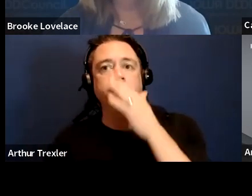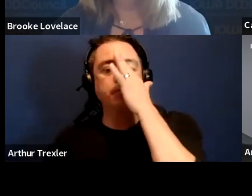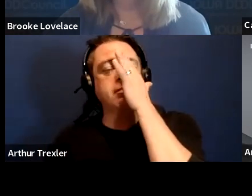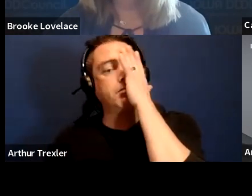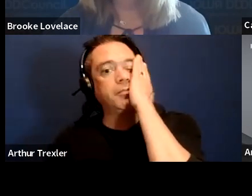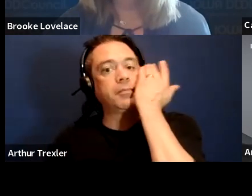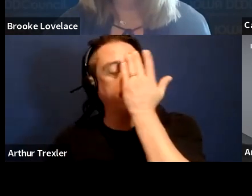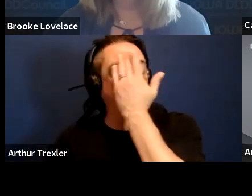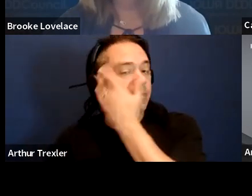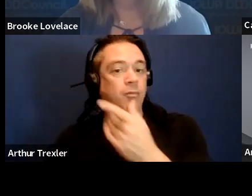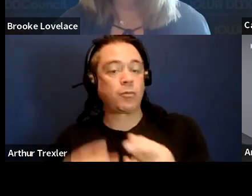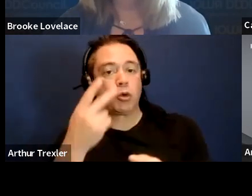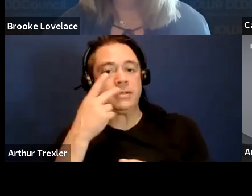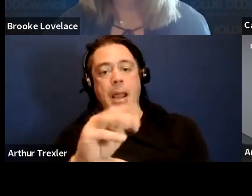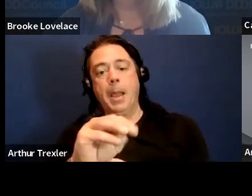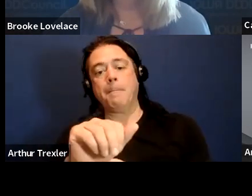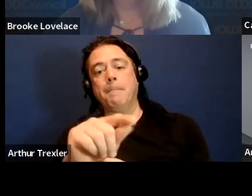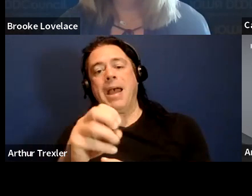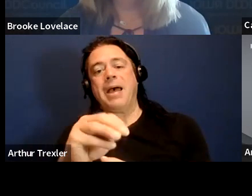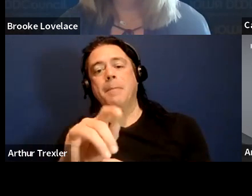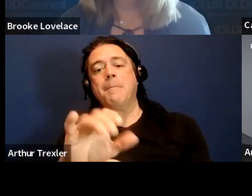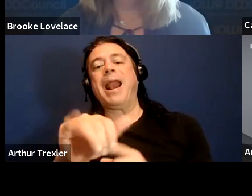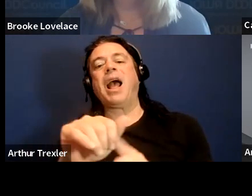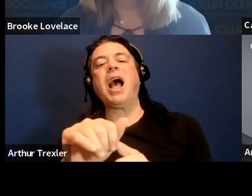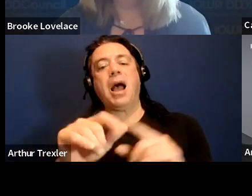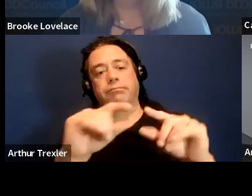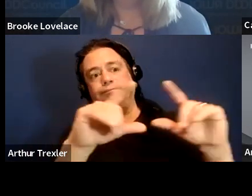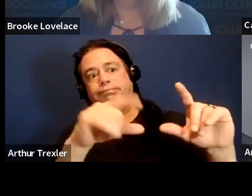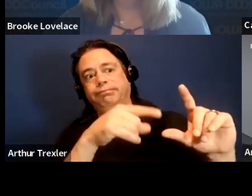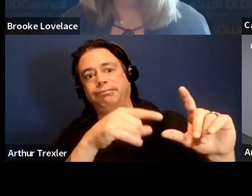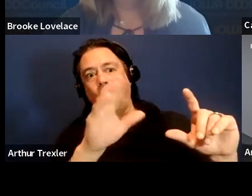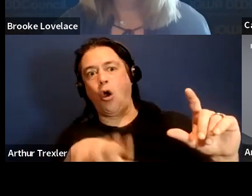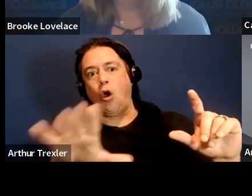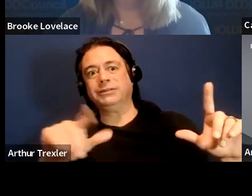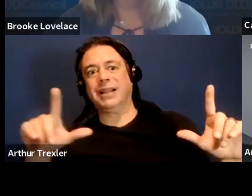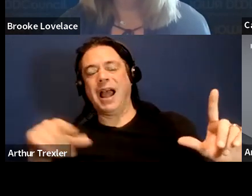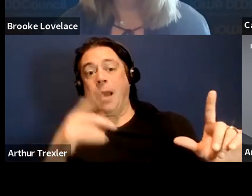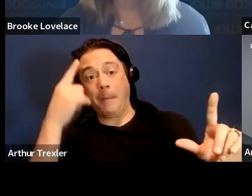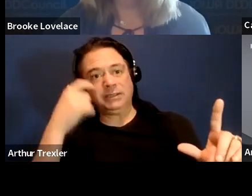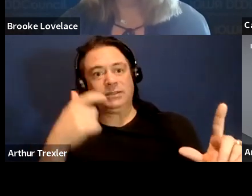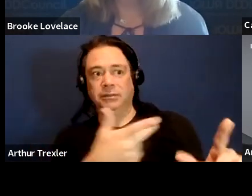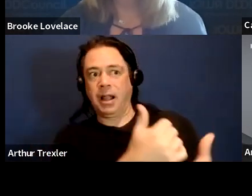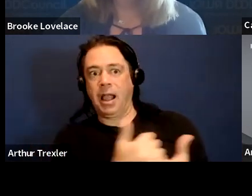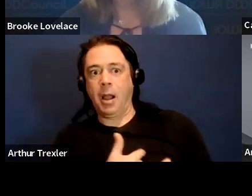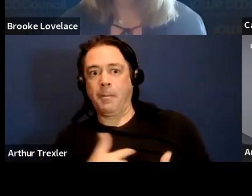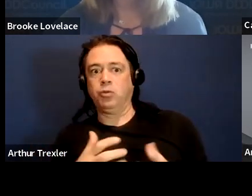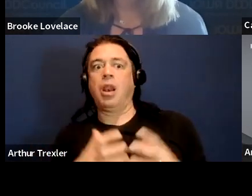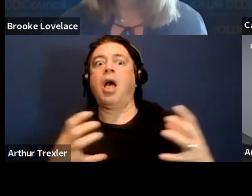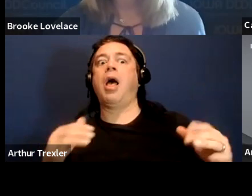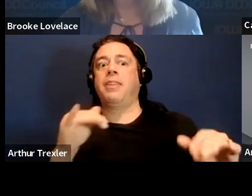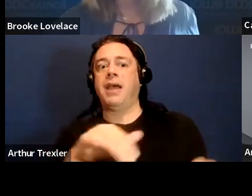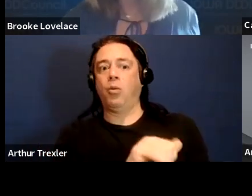And so you'll see the Mathematica sign on a number of slides, and it's because we had help with doing a lot of this work.